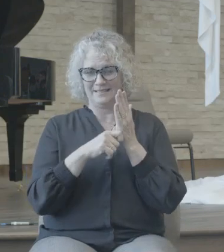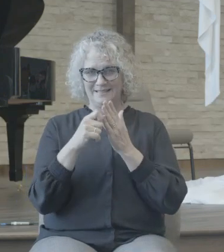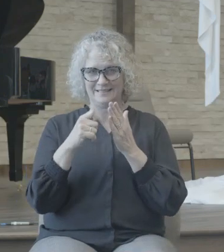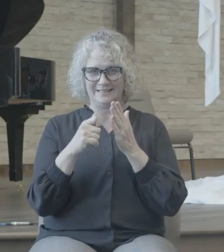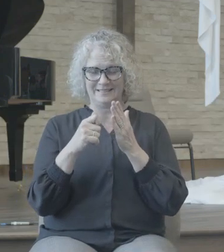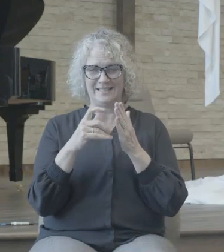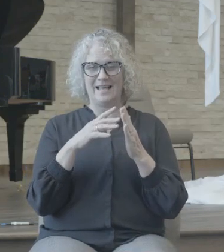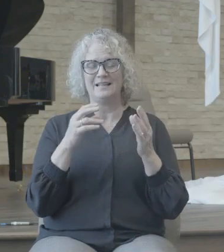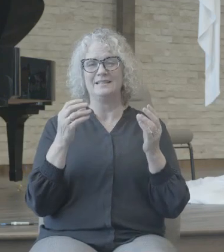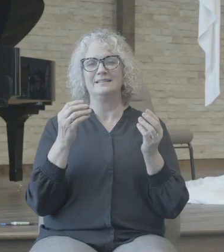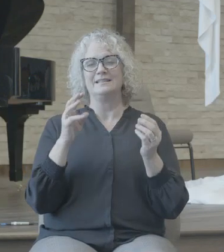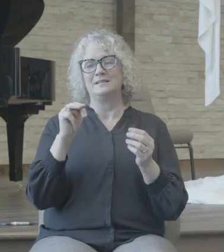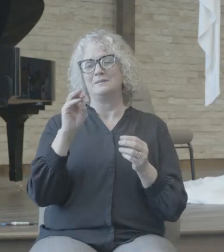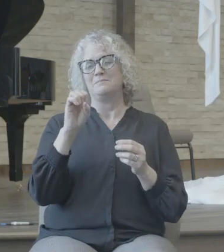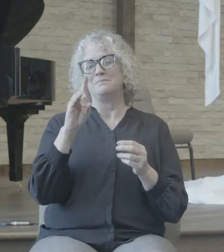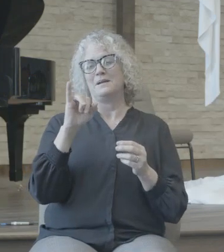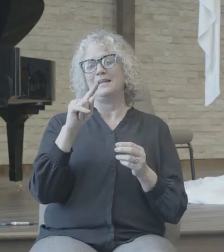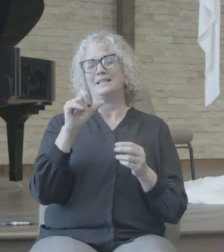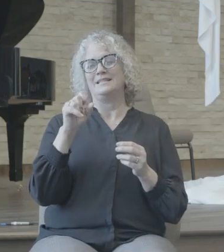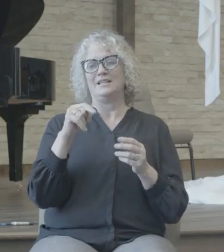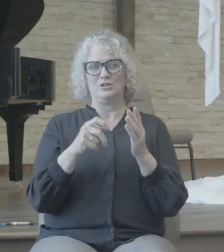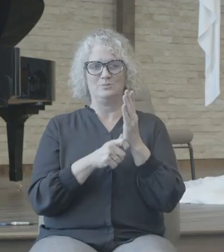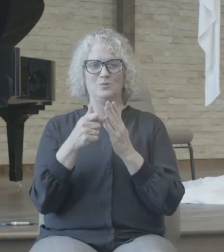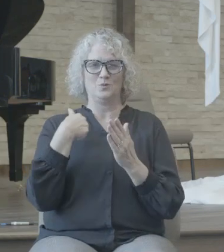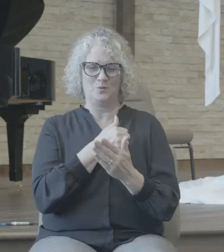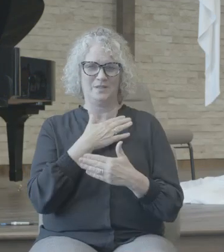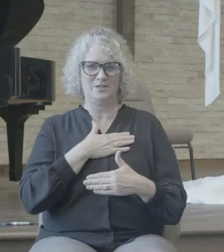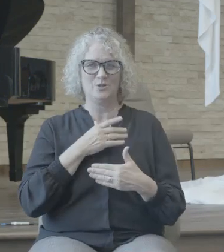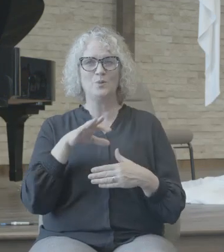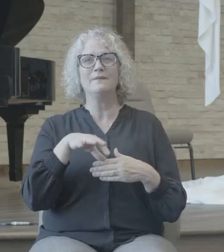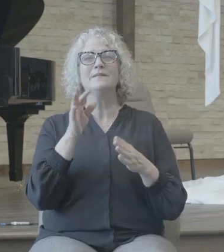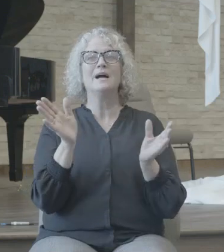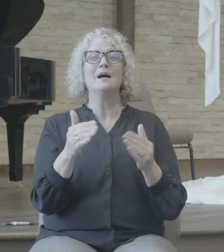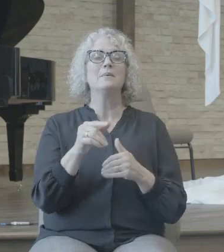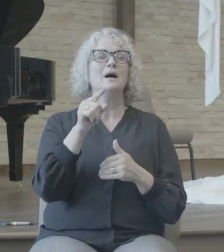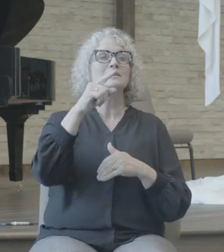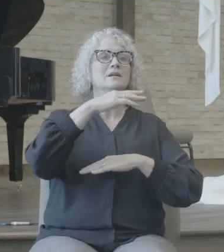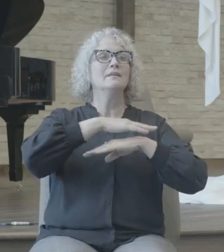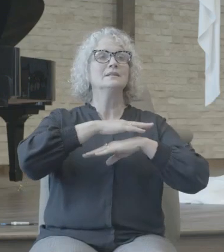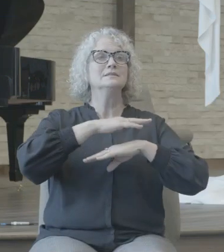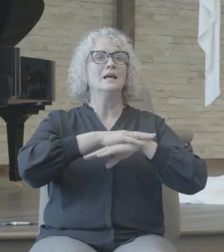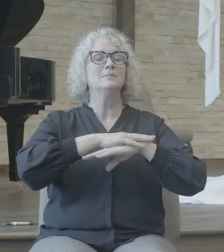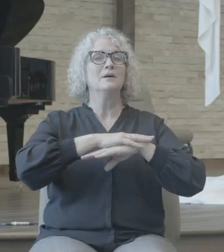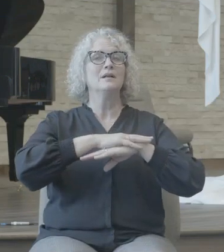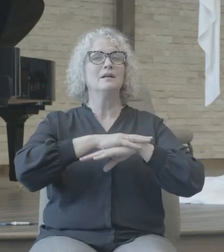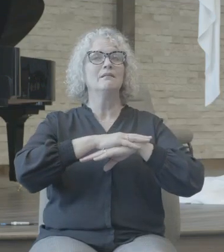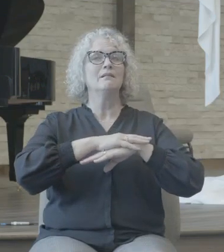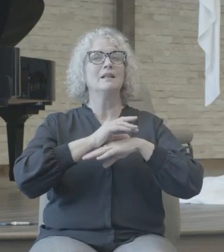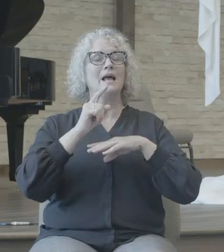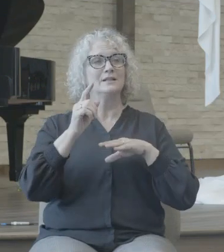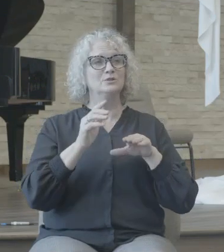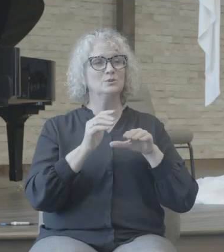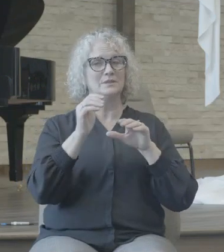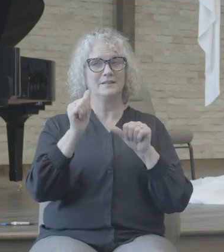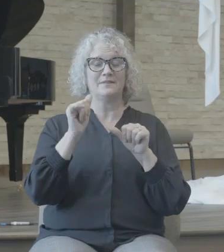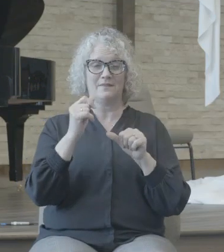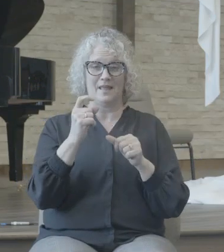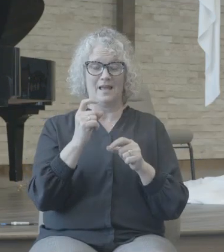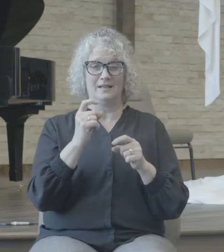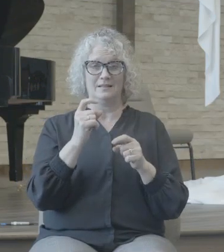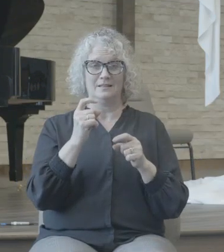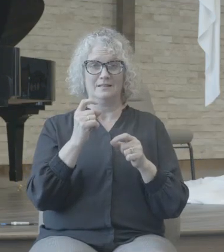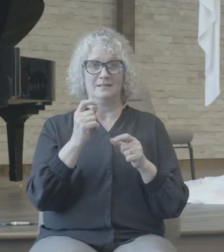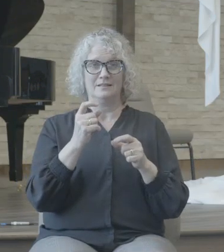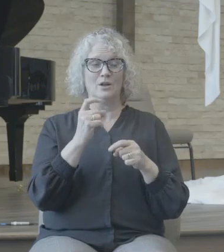devotion books that we enjoy. You'll find an offering box on the table as you leave, as this offering helps offset the